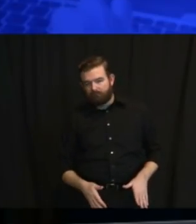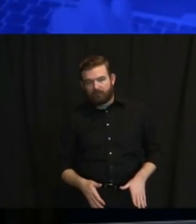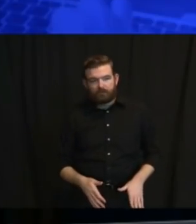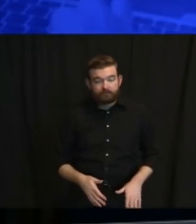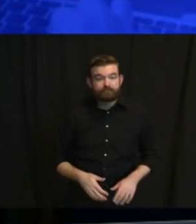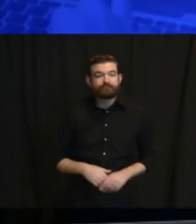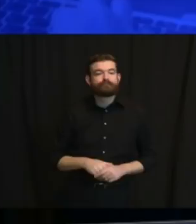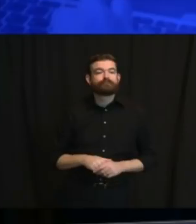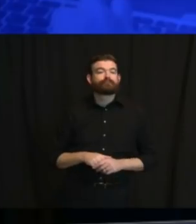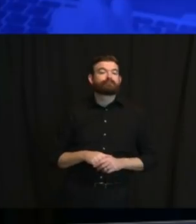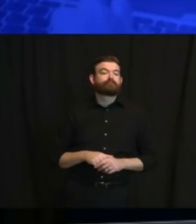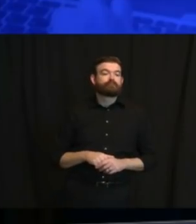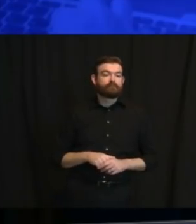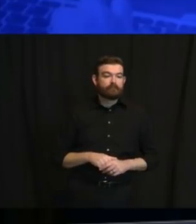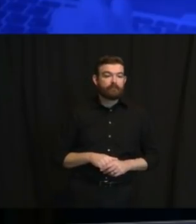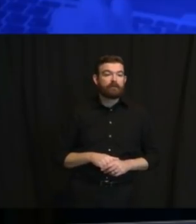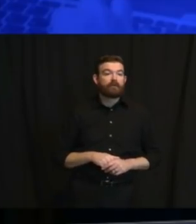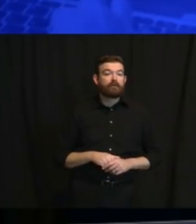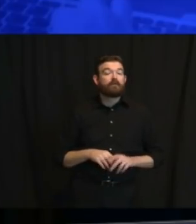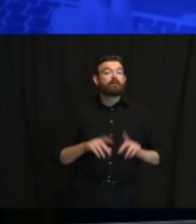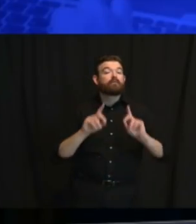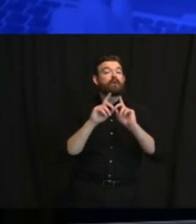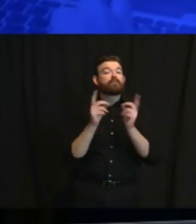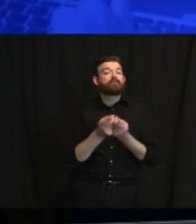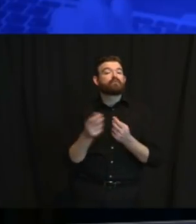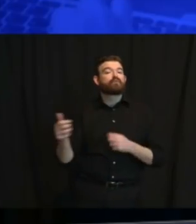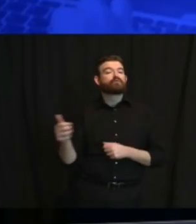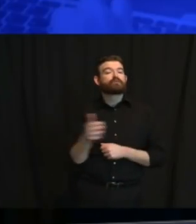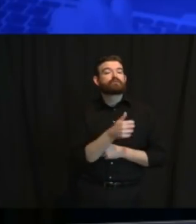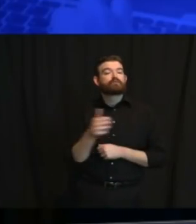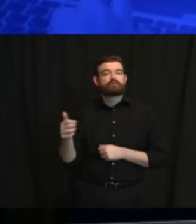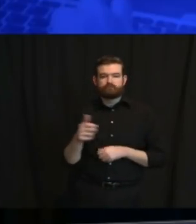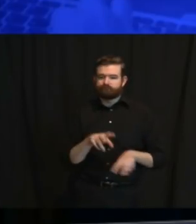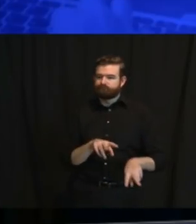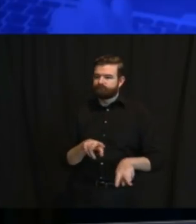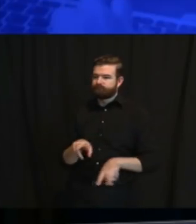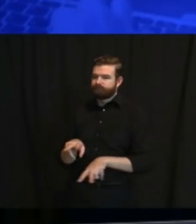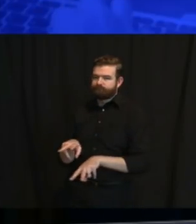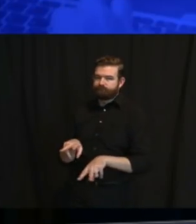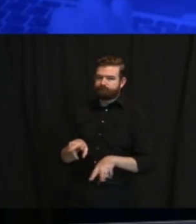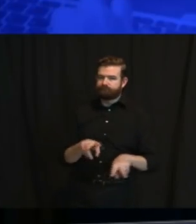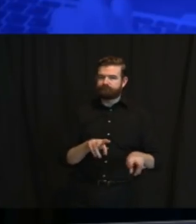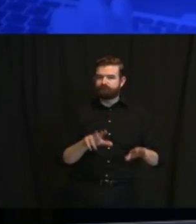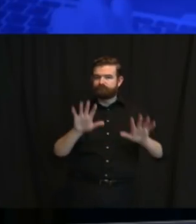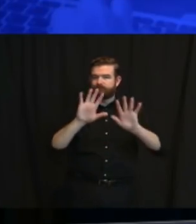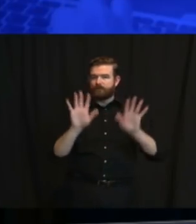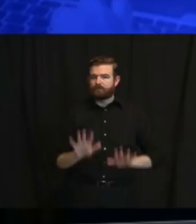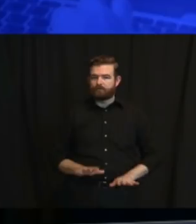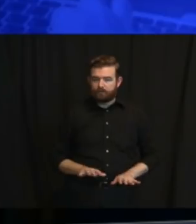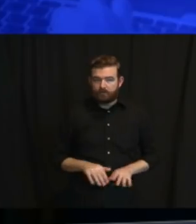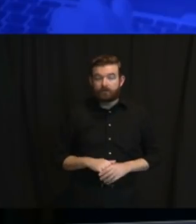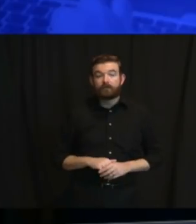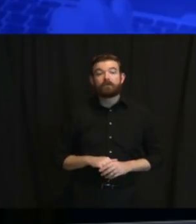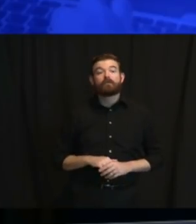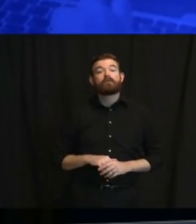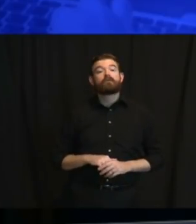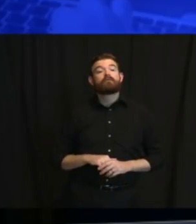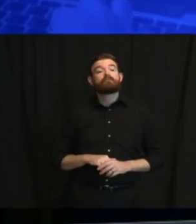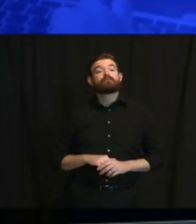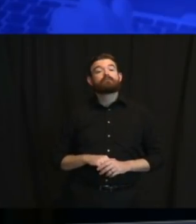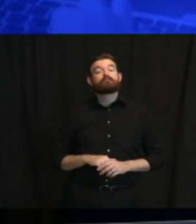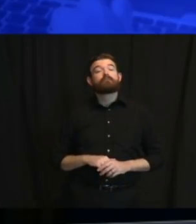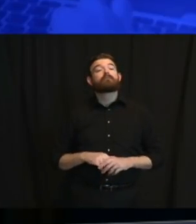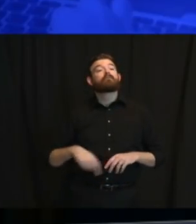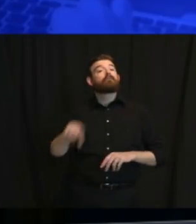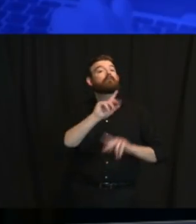DOT and Commissioner Scichetti's on top of that. With regards to compliance, Newark issued